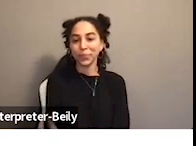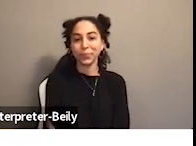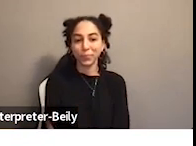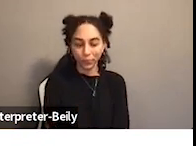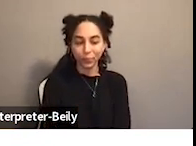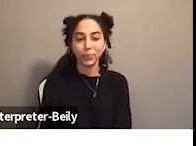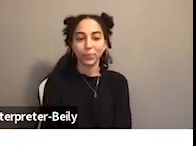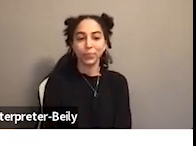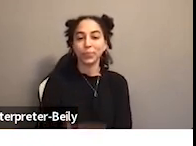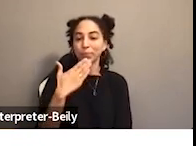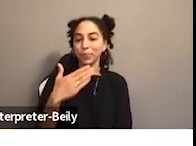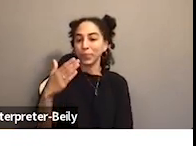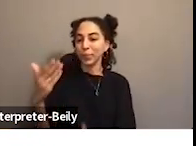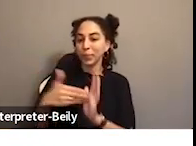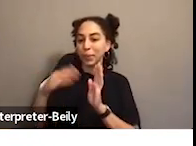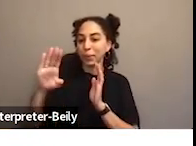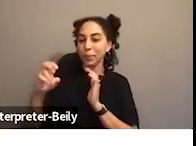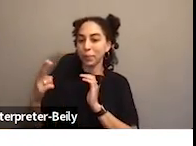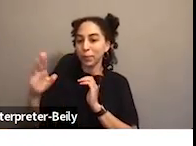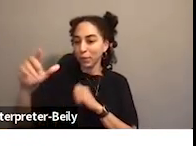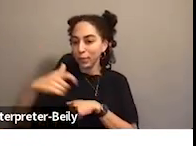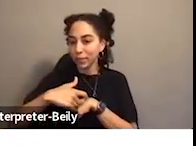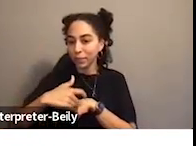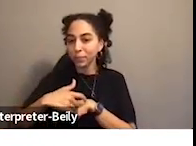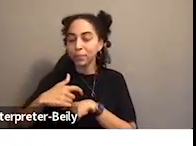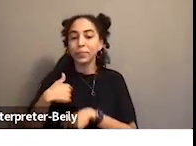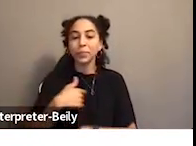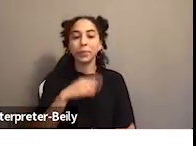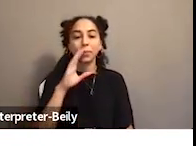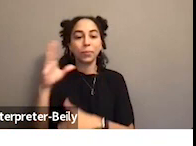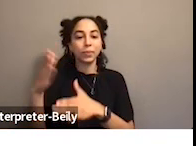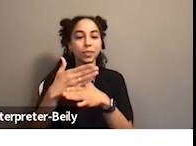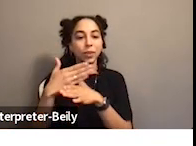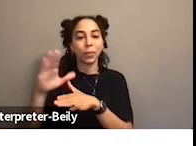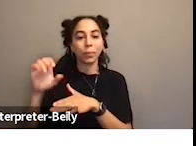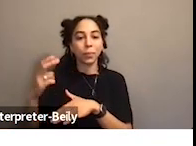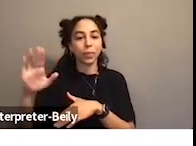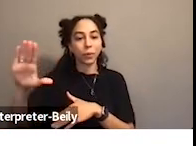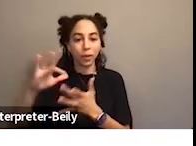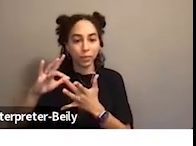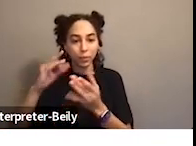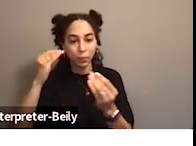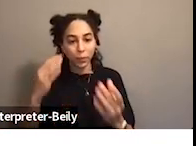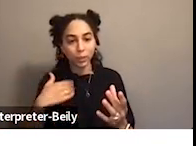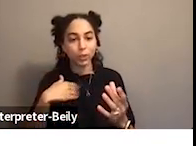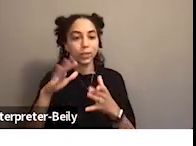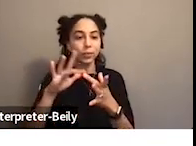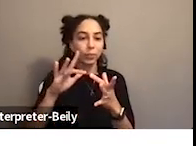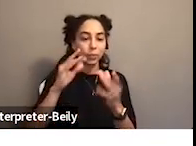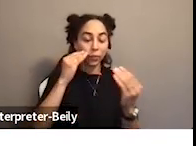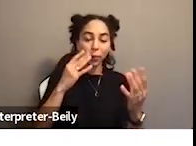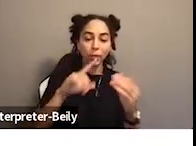Thank you again, Beth, for your time. And folks, we will be sharing Beth's contact information and information for the